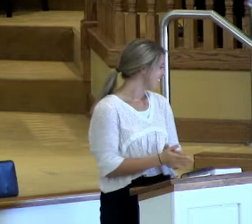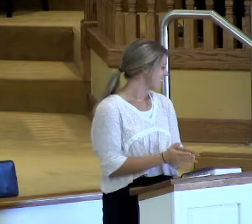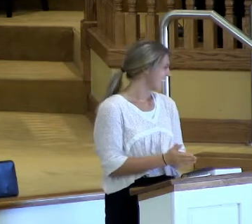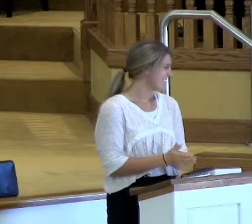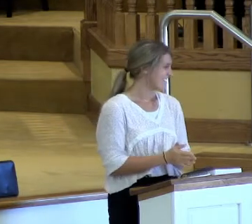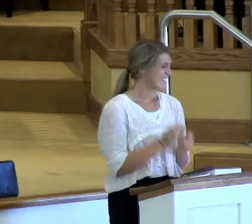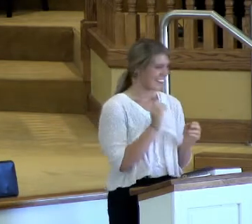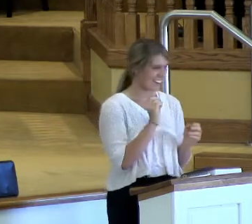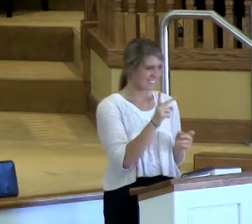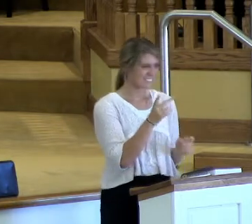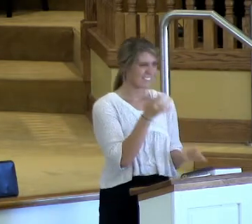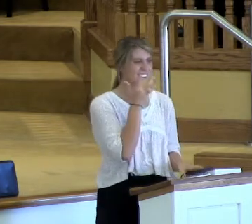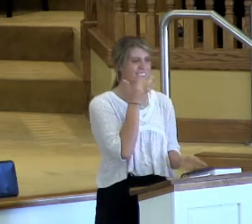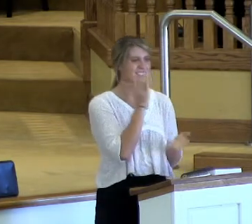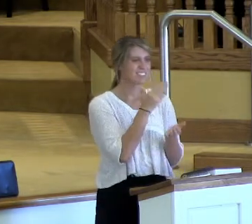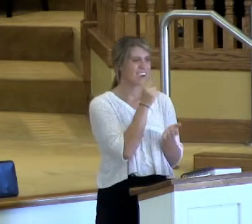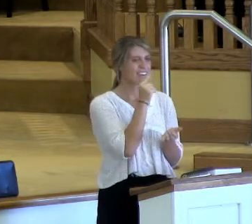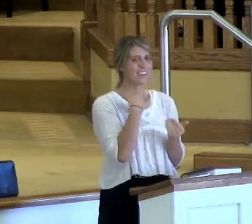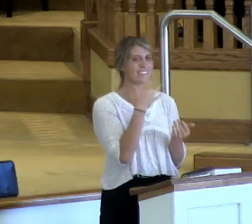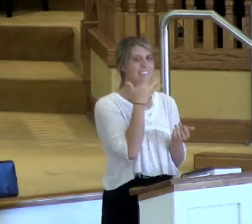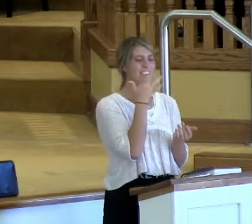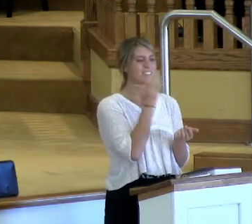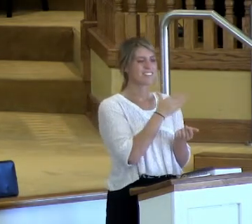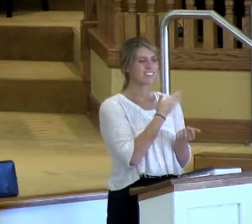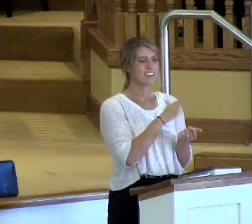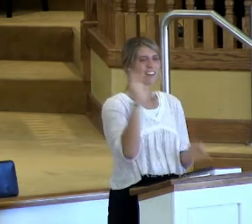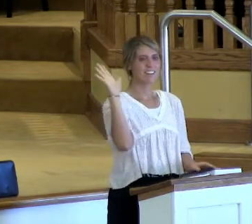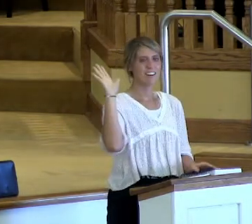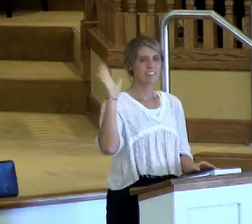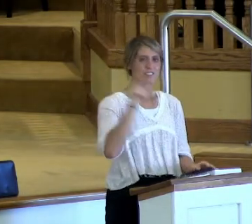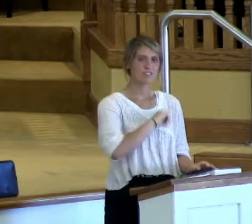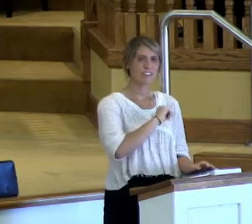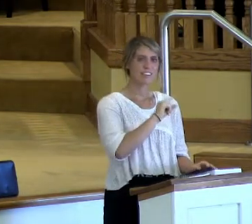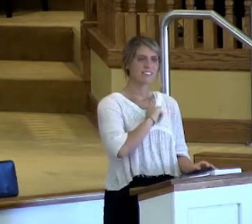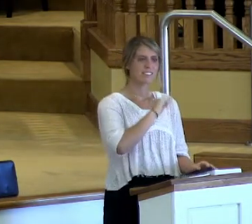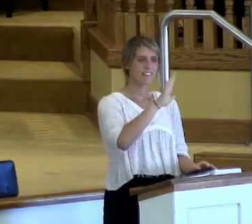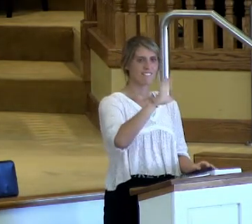All right, let's take a favorite tonight. Who's got their hand up? Grant.